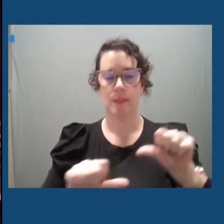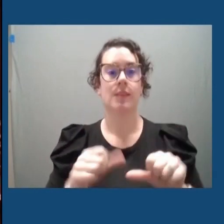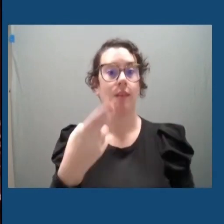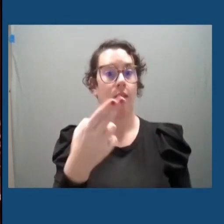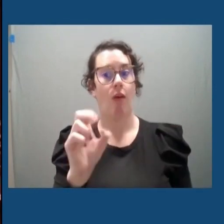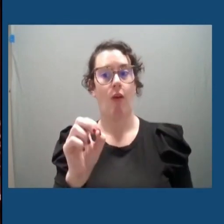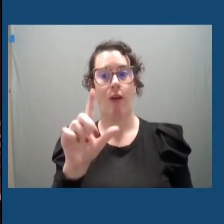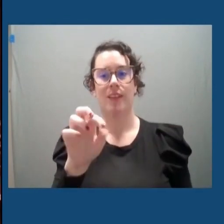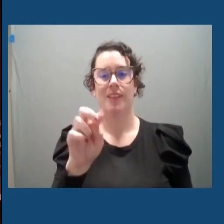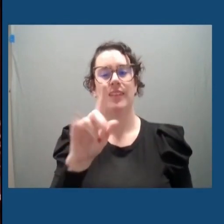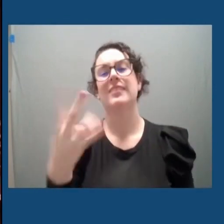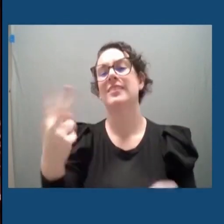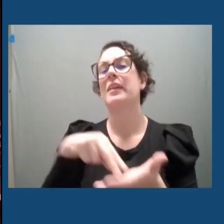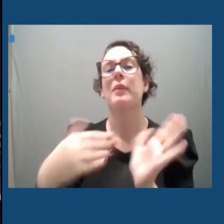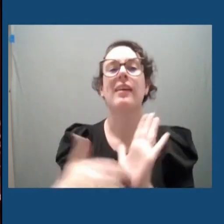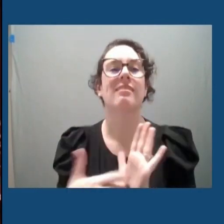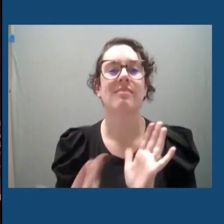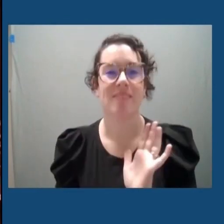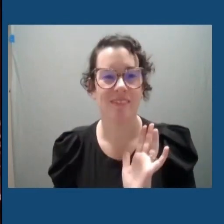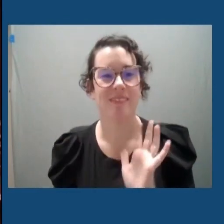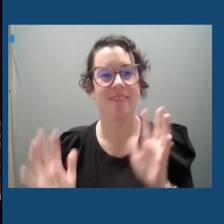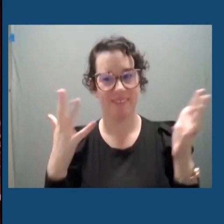stand up again.